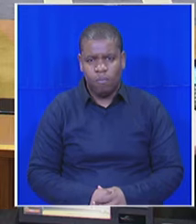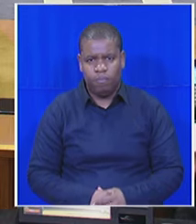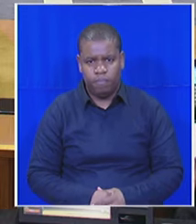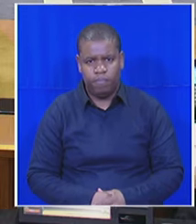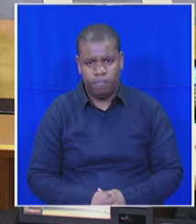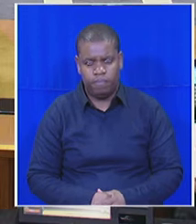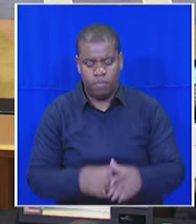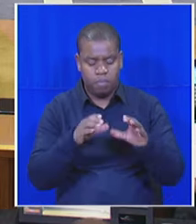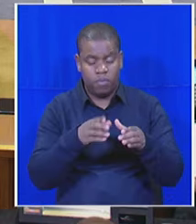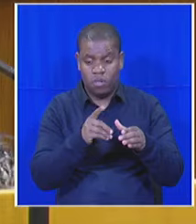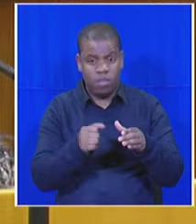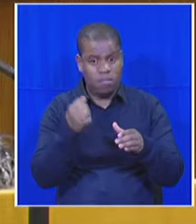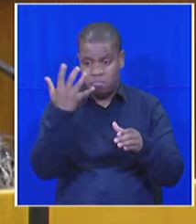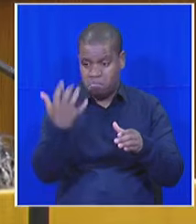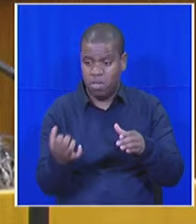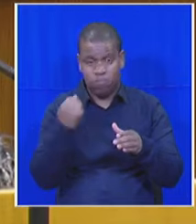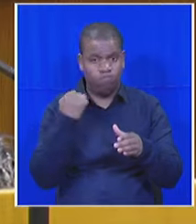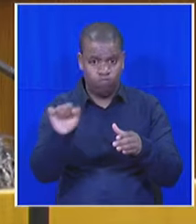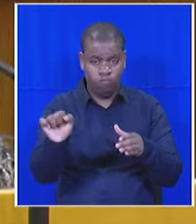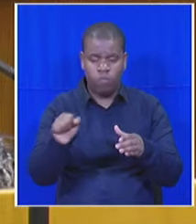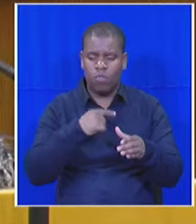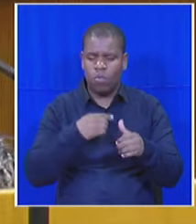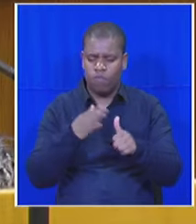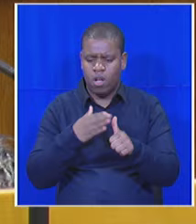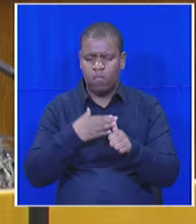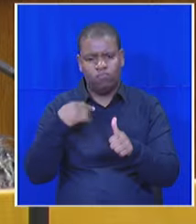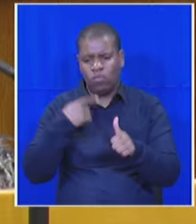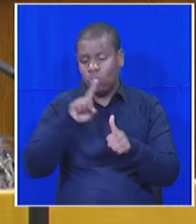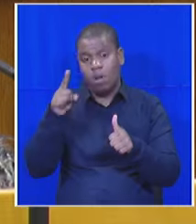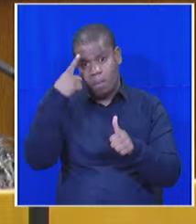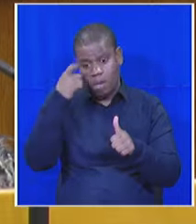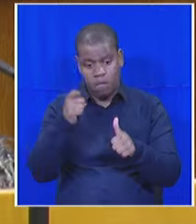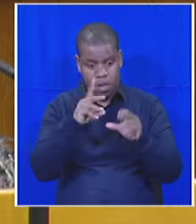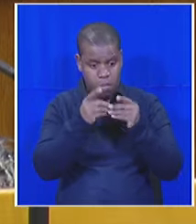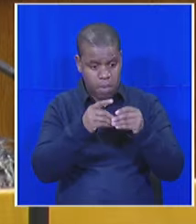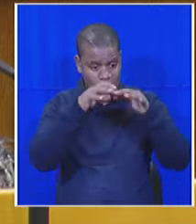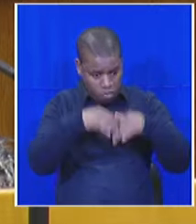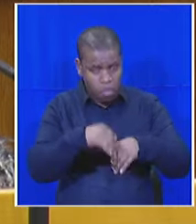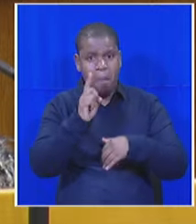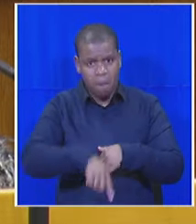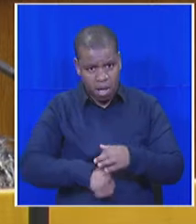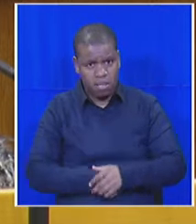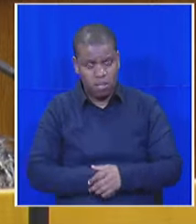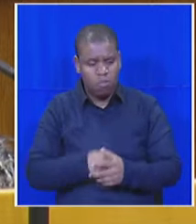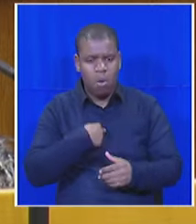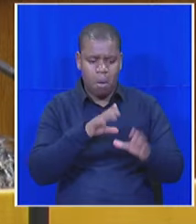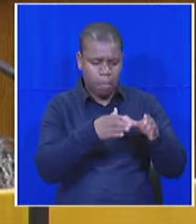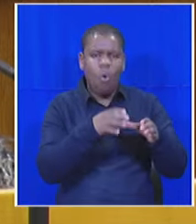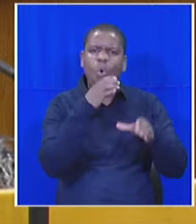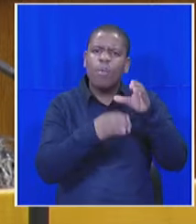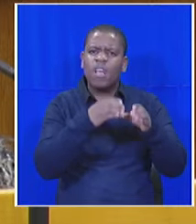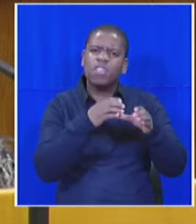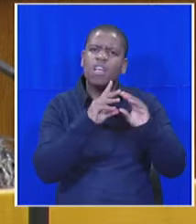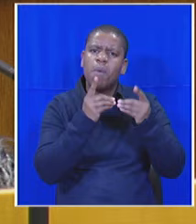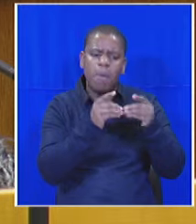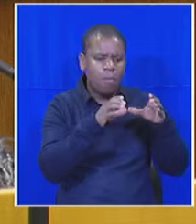The DA does not support this budget. We firstly do not believe that this department should exist. There should be one Department of Communications and